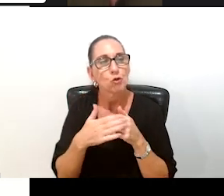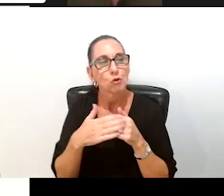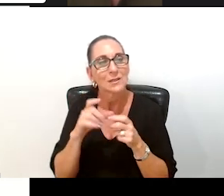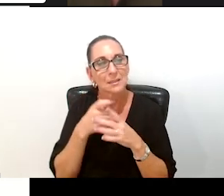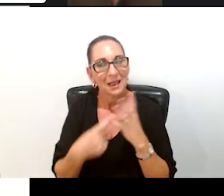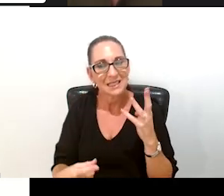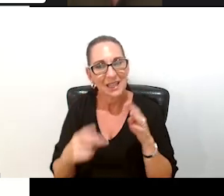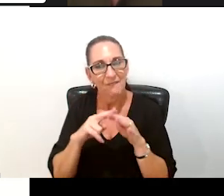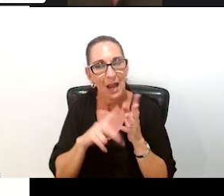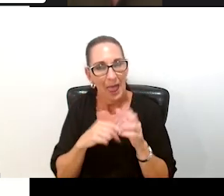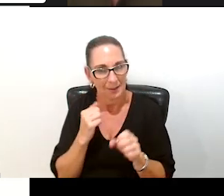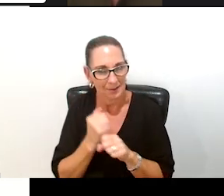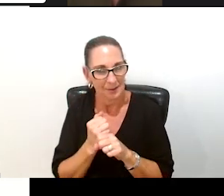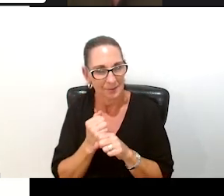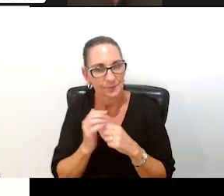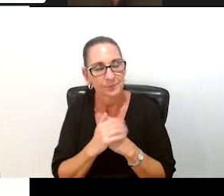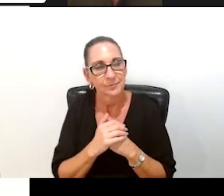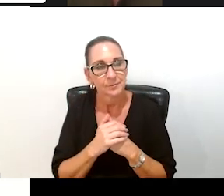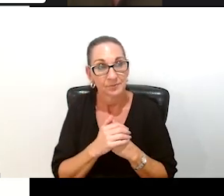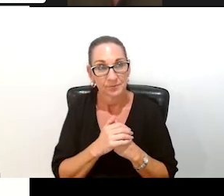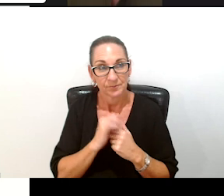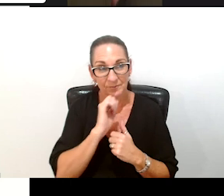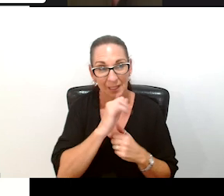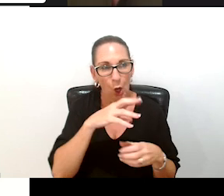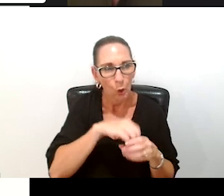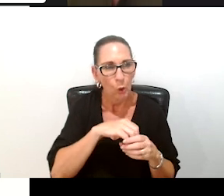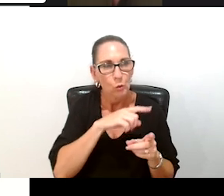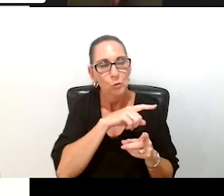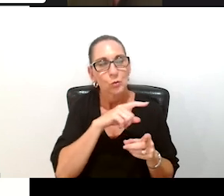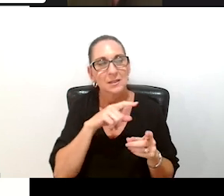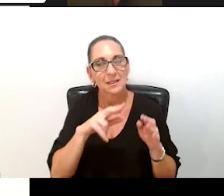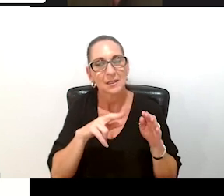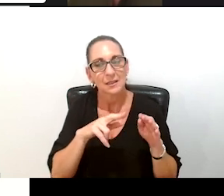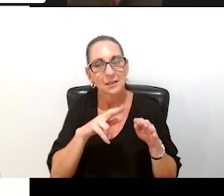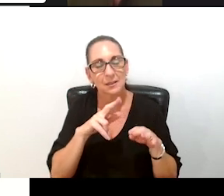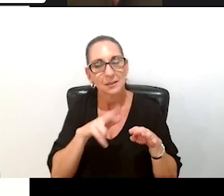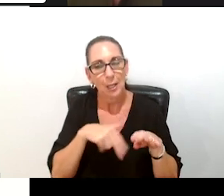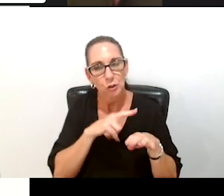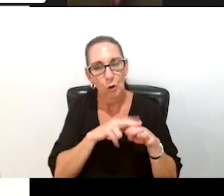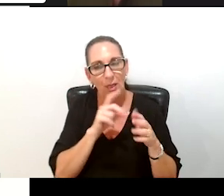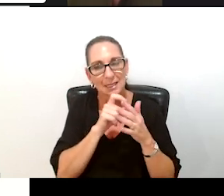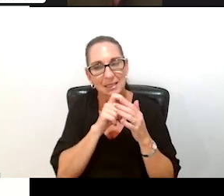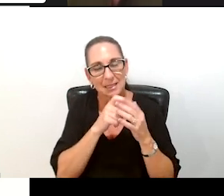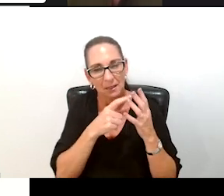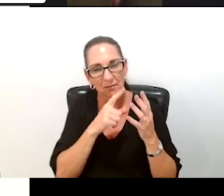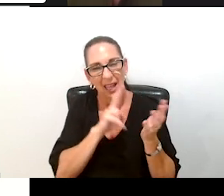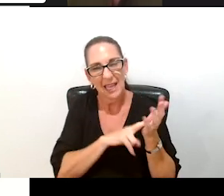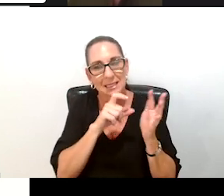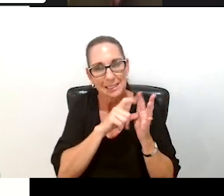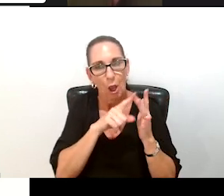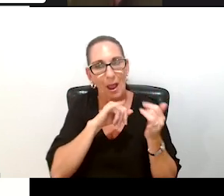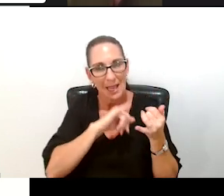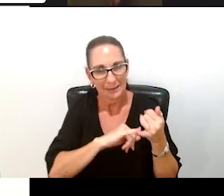The data in the asset at this point includes data from the National Disability National Disability Insurance